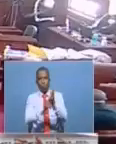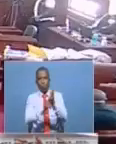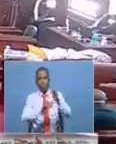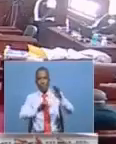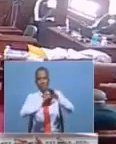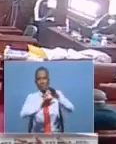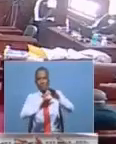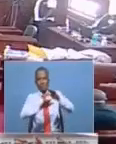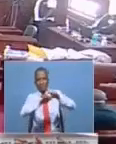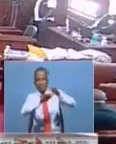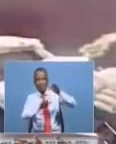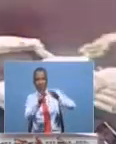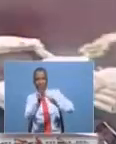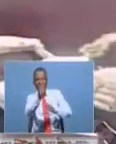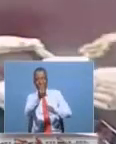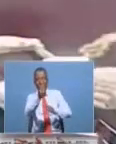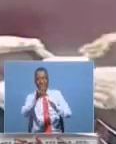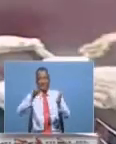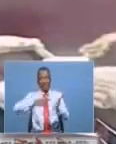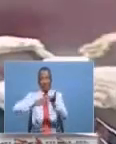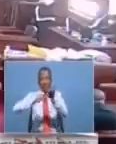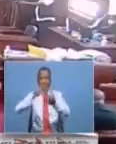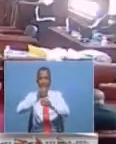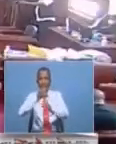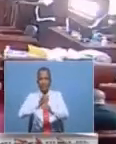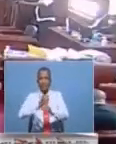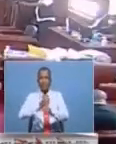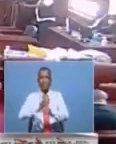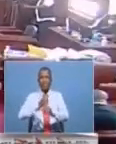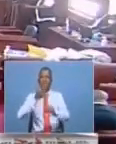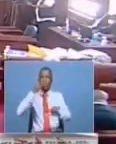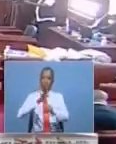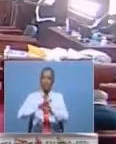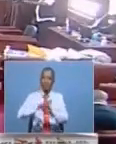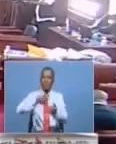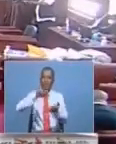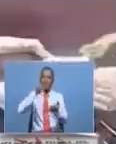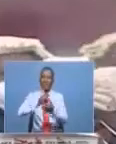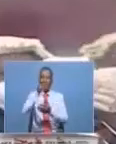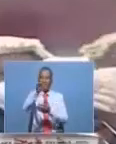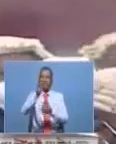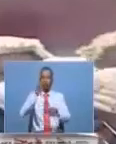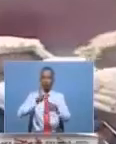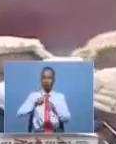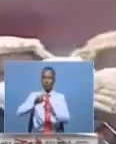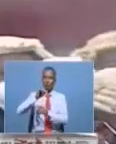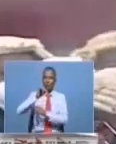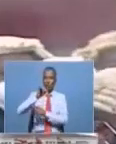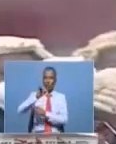and that representations have been made in those affidavits to the petitioner.